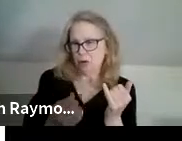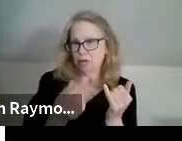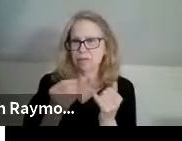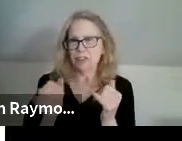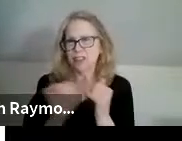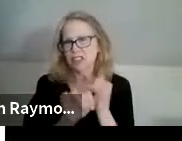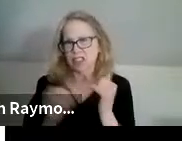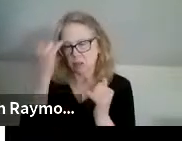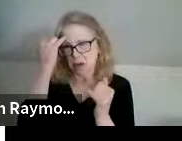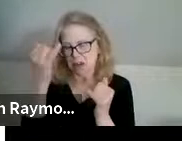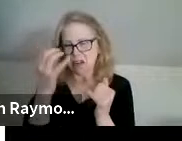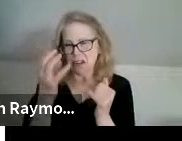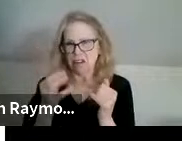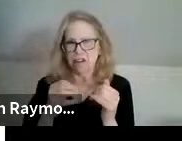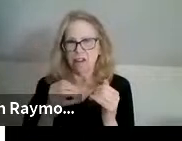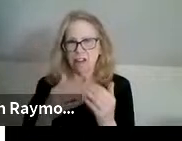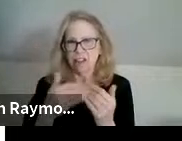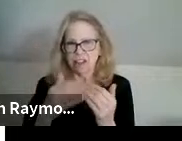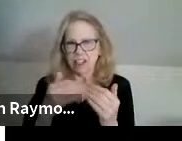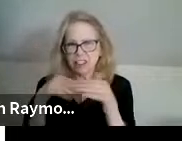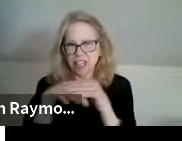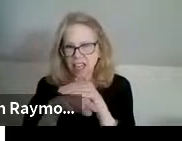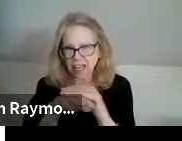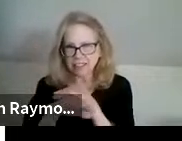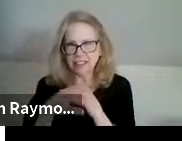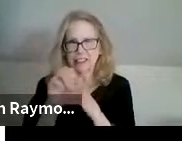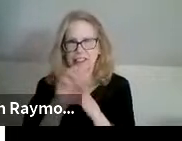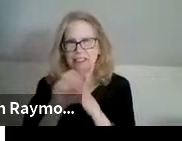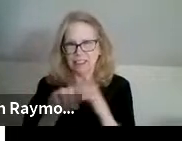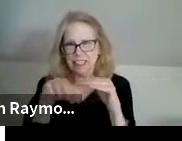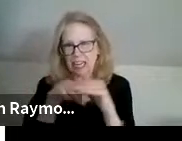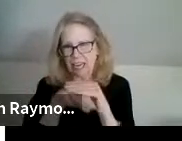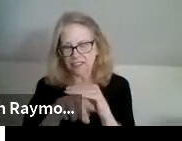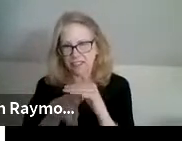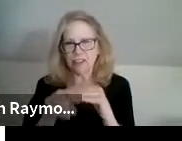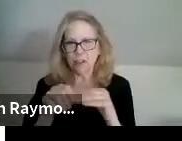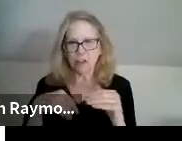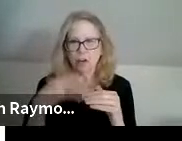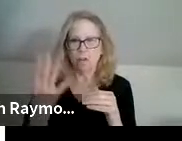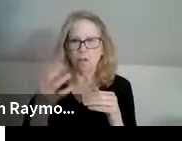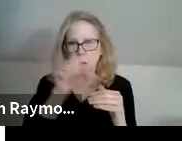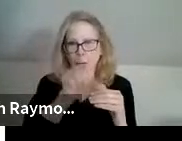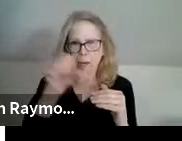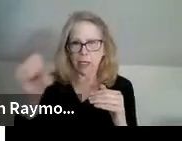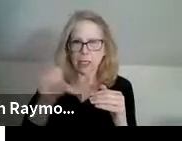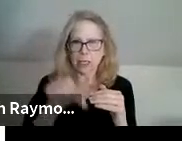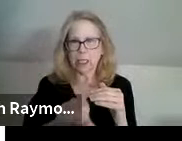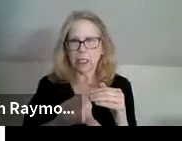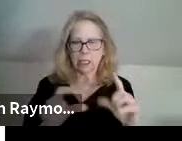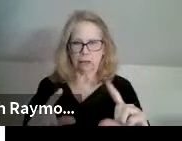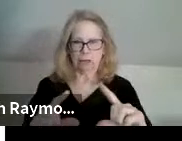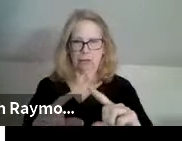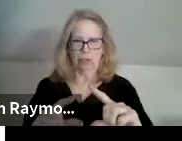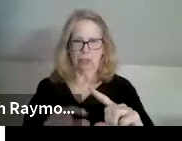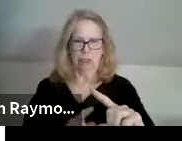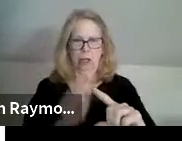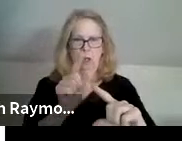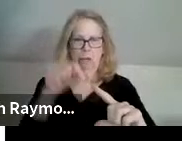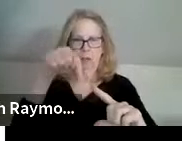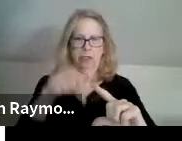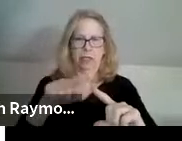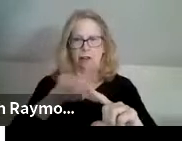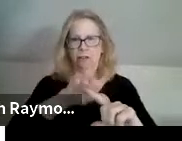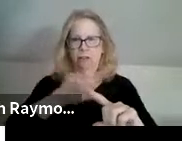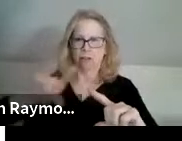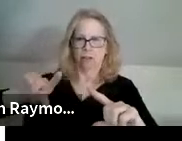idea with the easy access approach. So you've got a 4-button keypad, up, down, left, right. In the